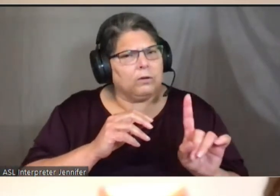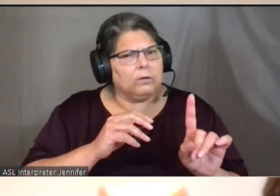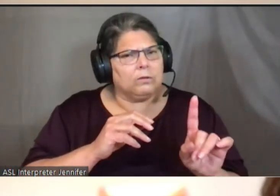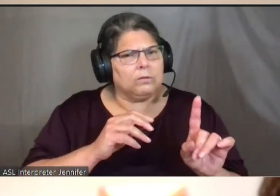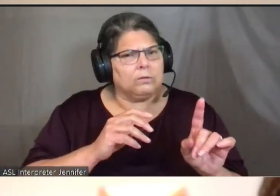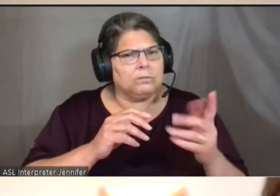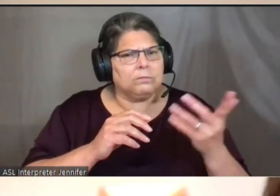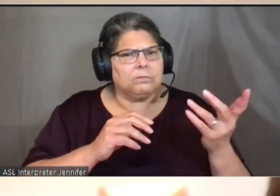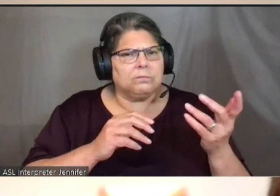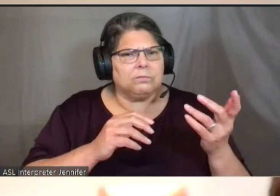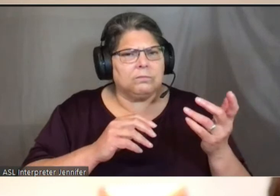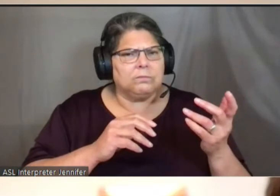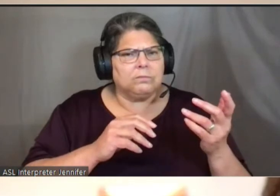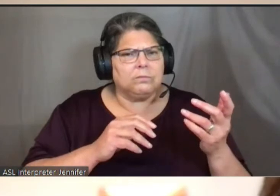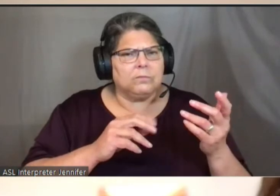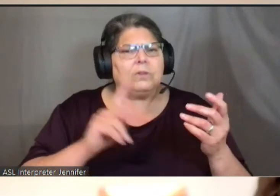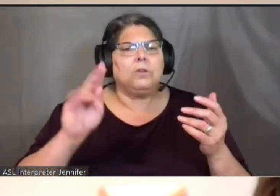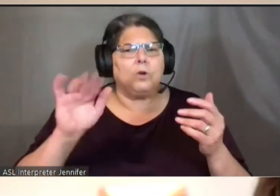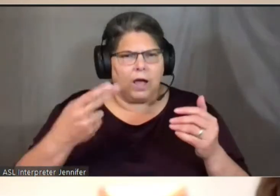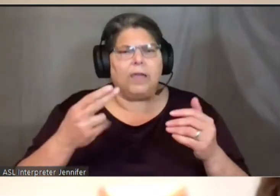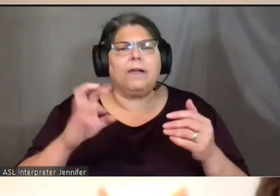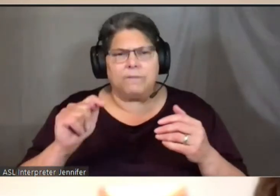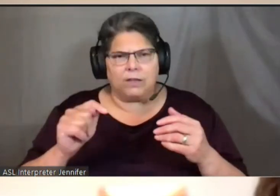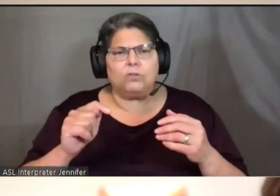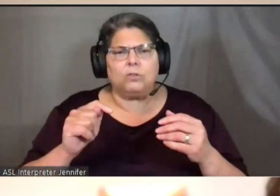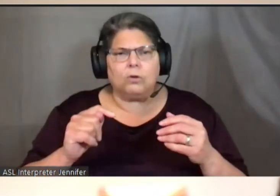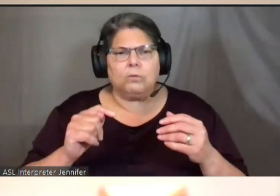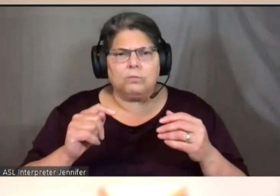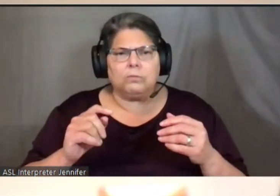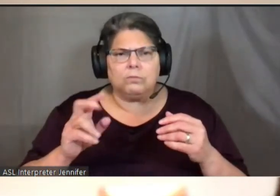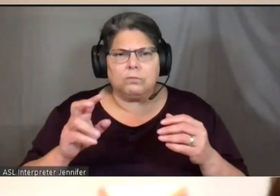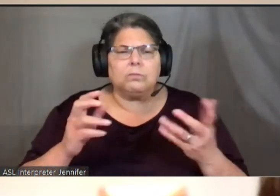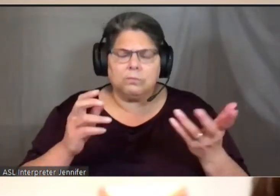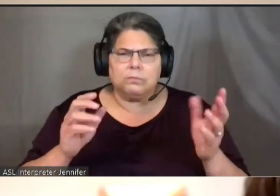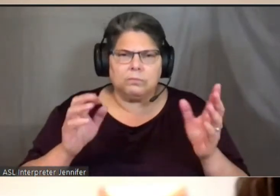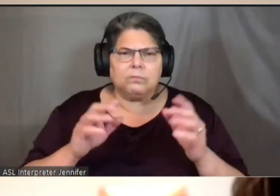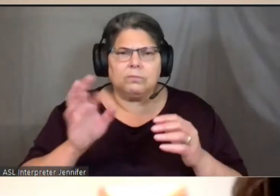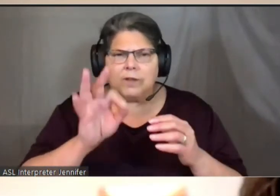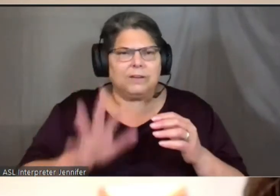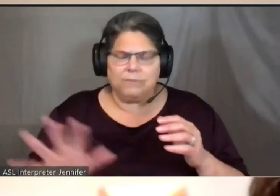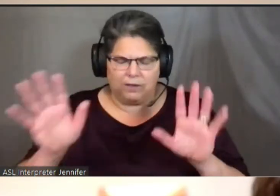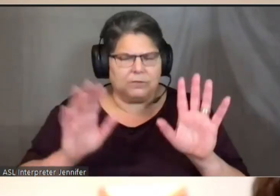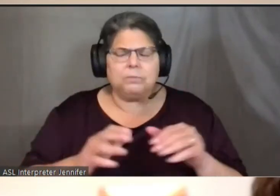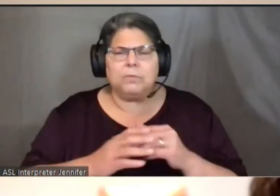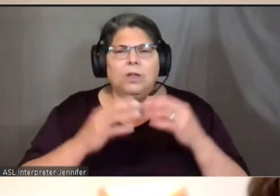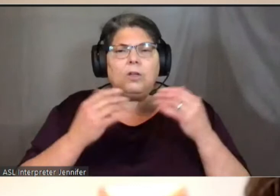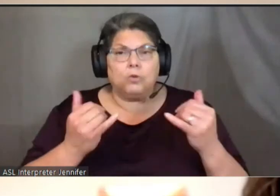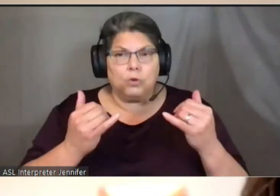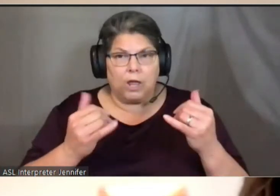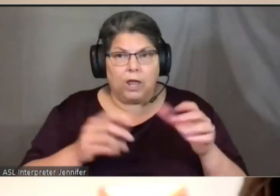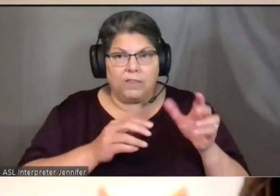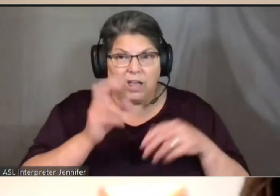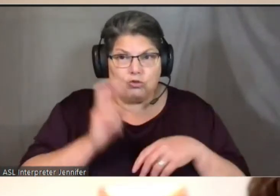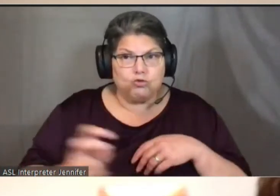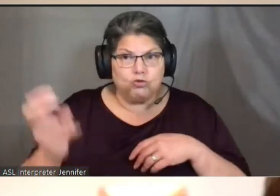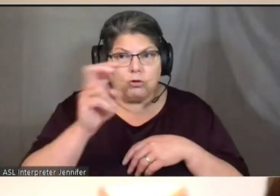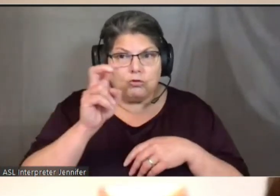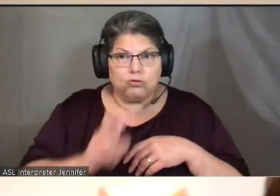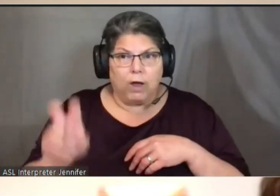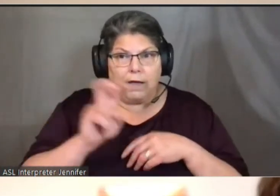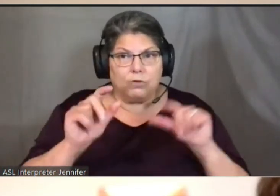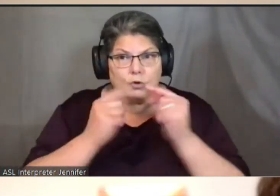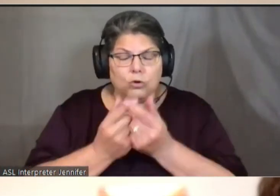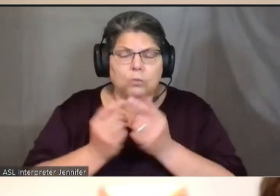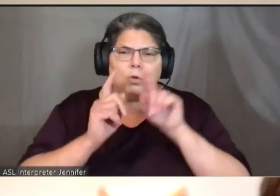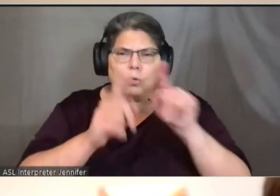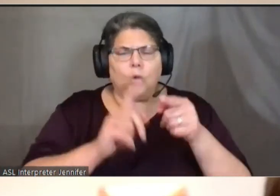The travel team is making its rounds, and today they will visit Point Arena and Boonville, and next